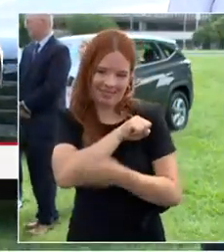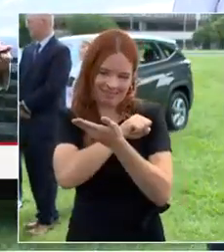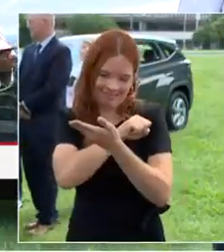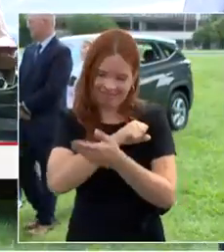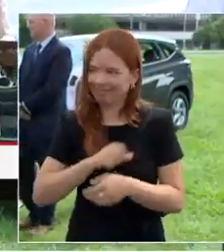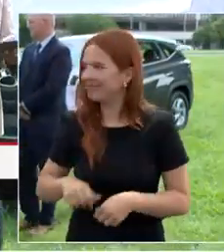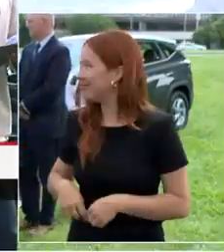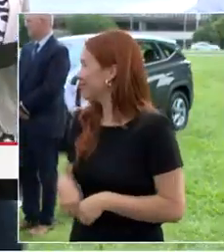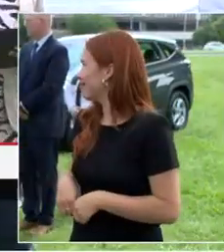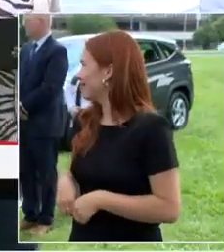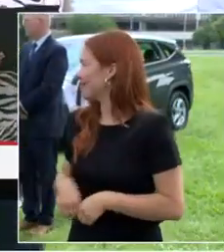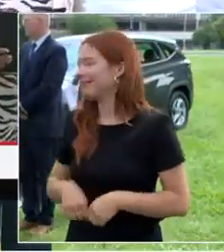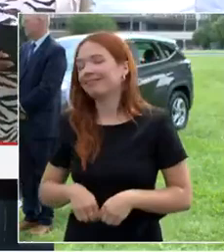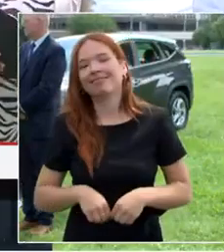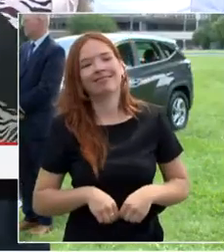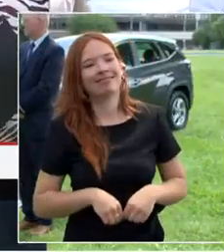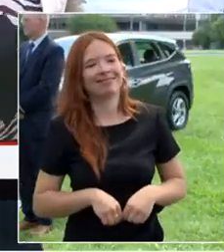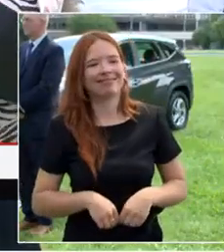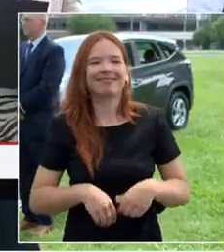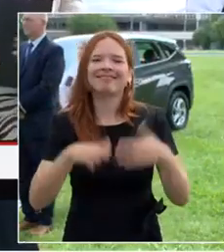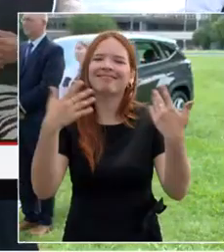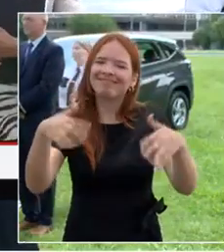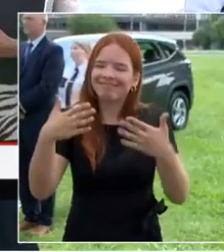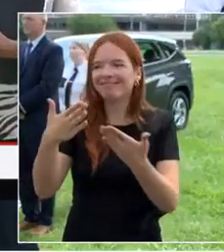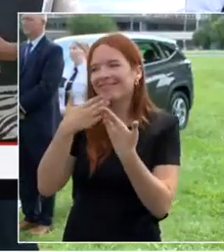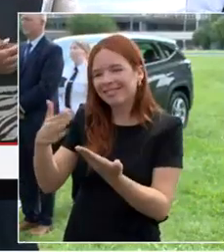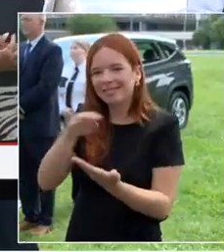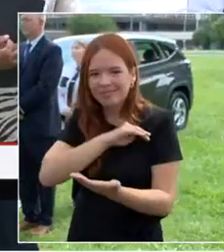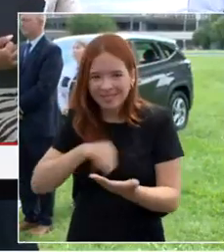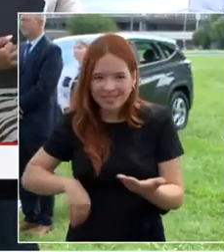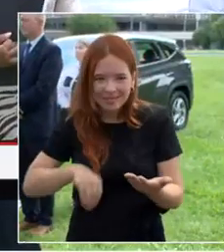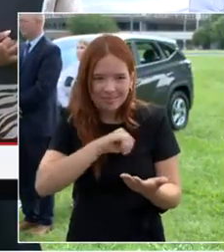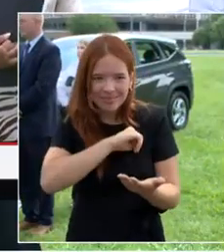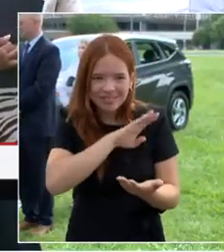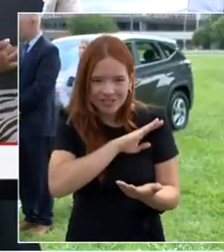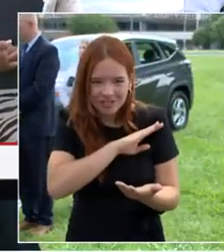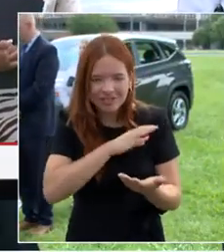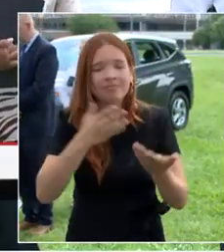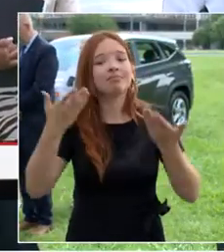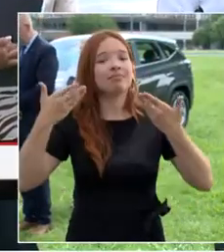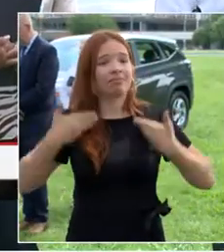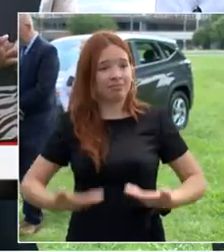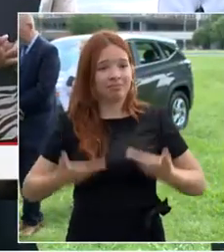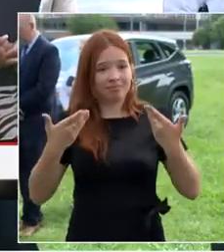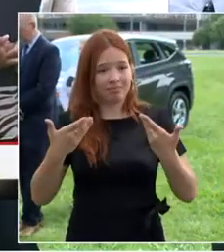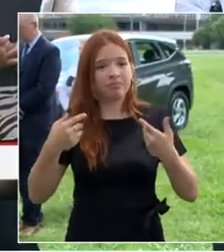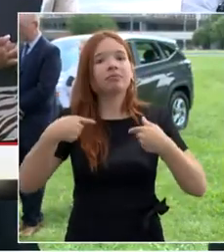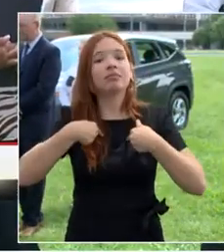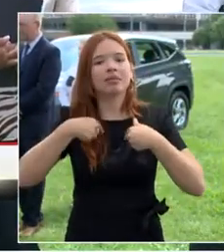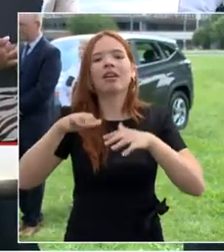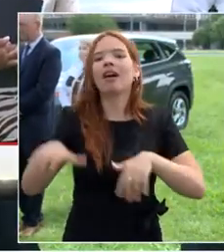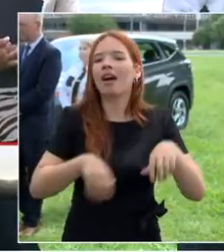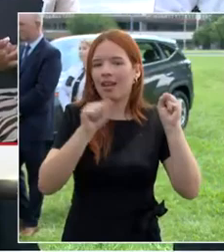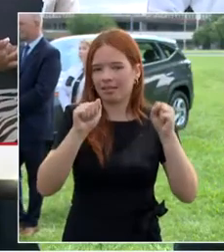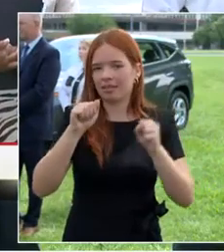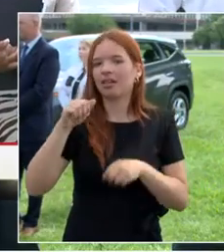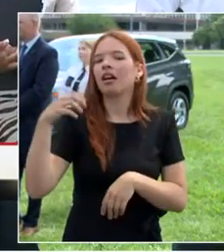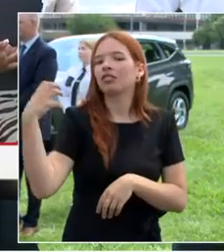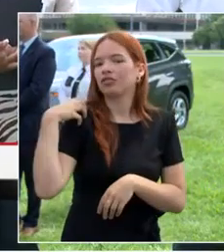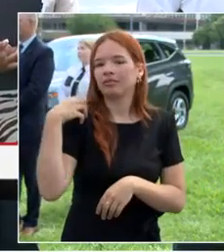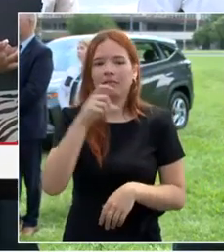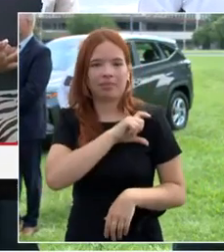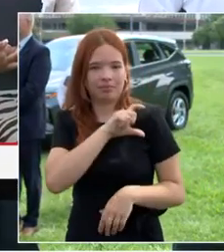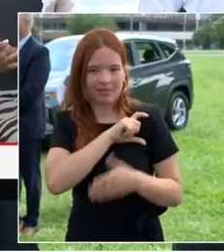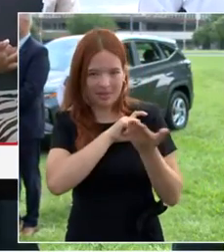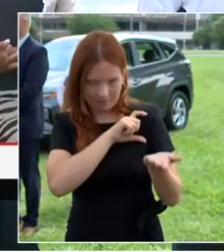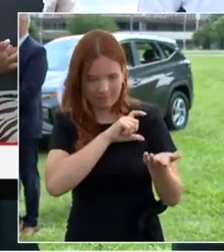Thank you, Madam Mayor. Good morning. I'm Acting Chief Pamela Smith, Acting Chief of Police for the Metropolitan Police Department. I'm proud